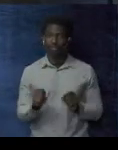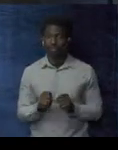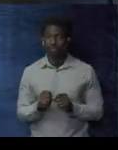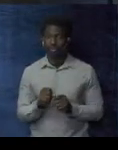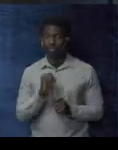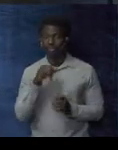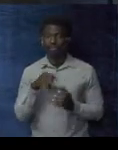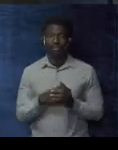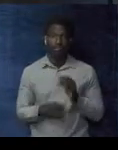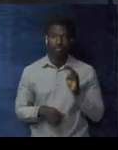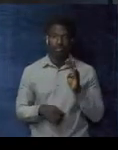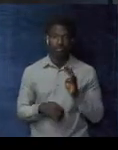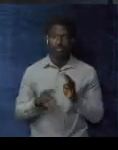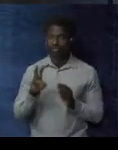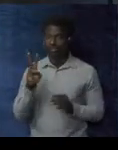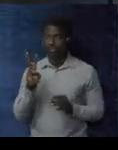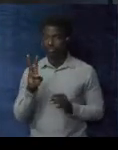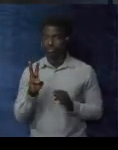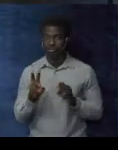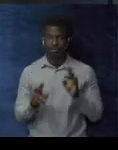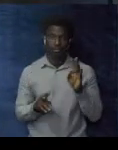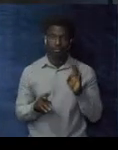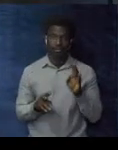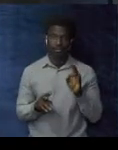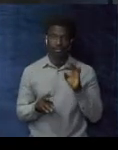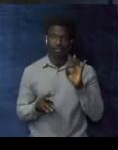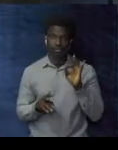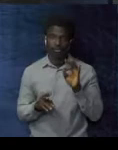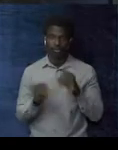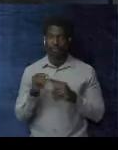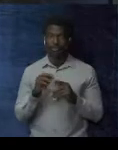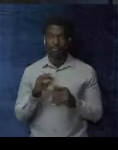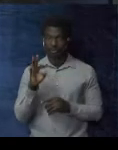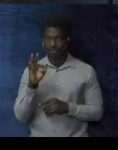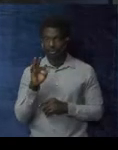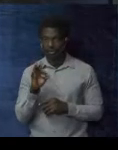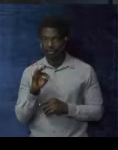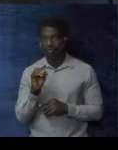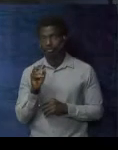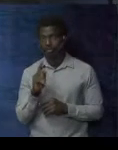Is it 4? Is it 6? Is it 8? Is it 9?